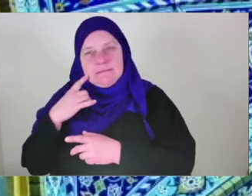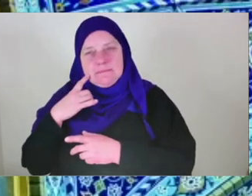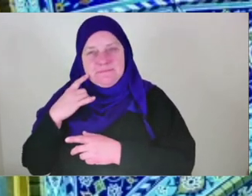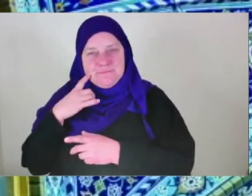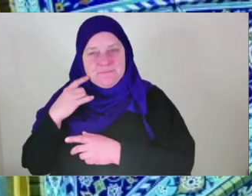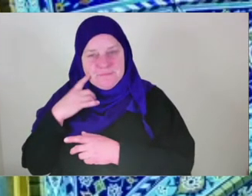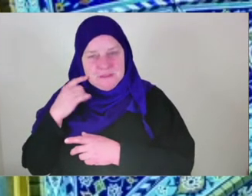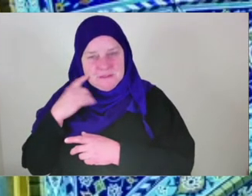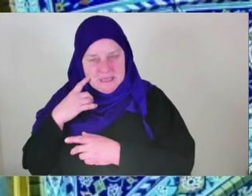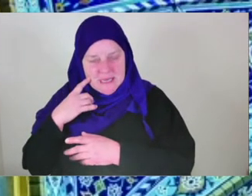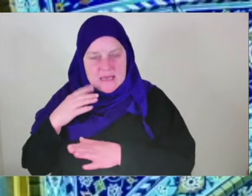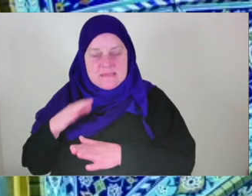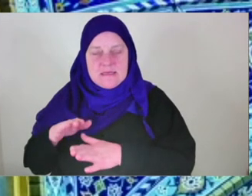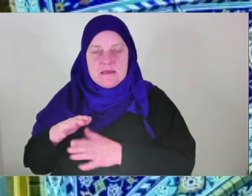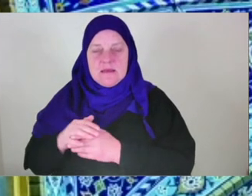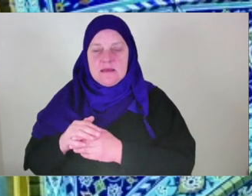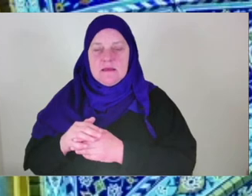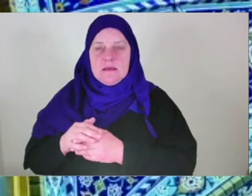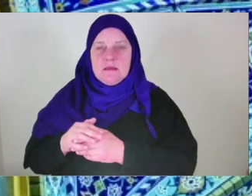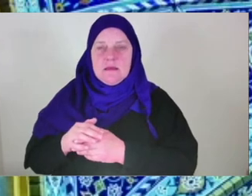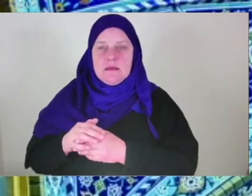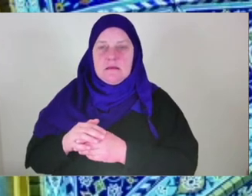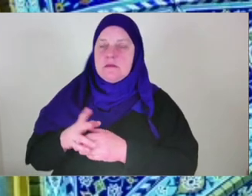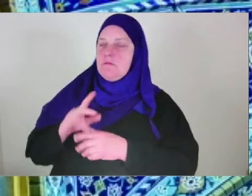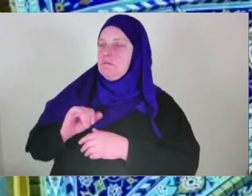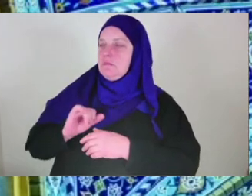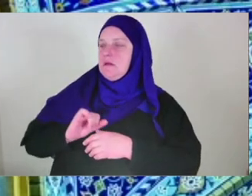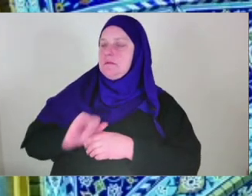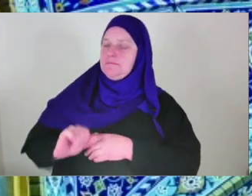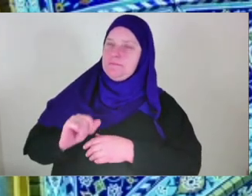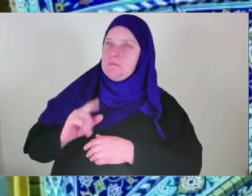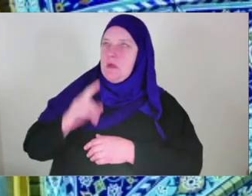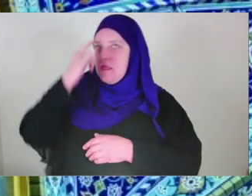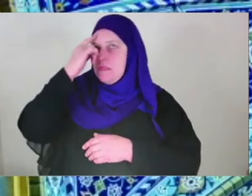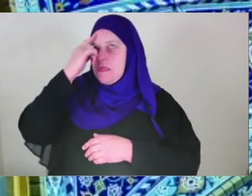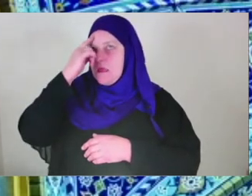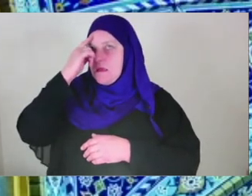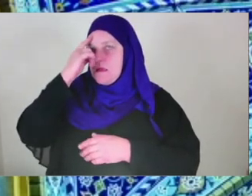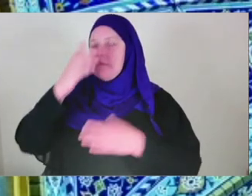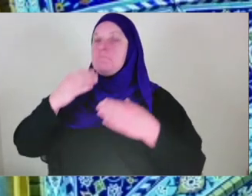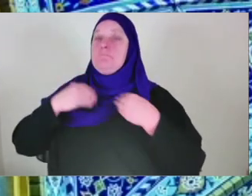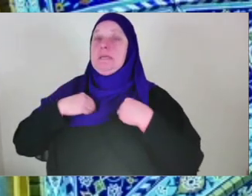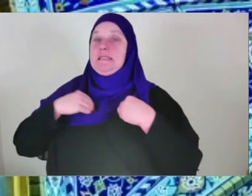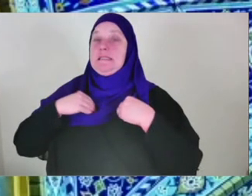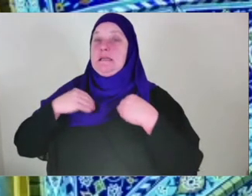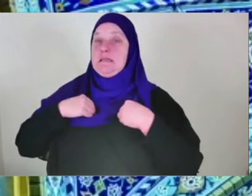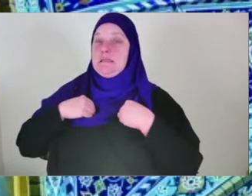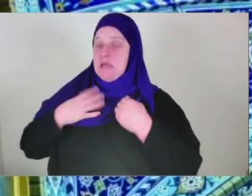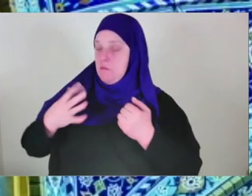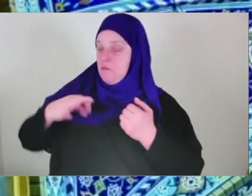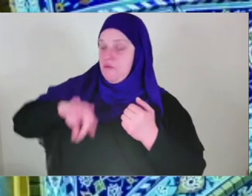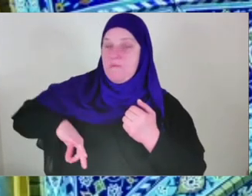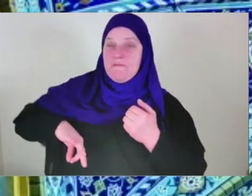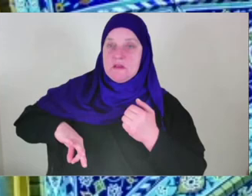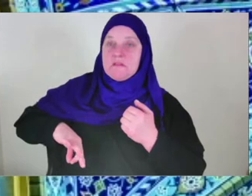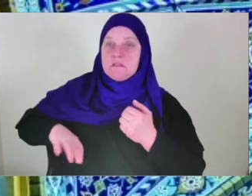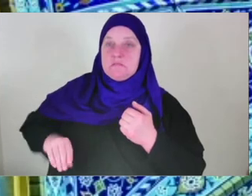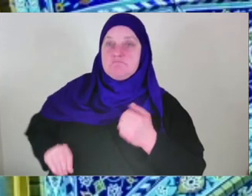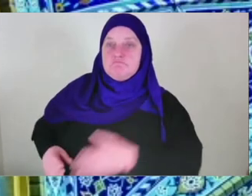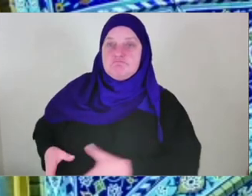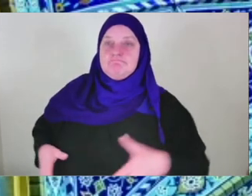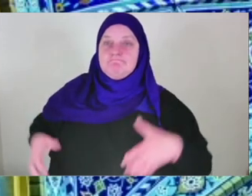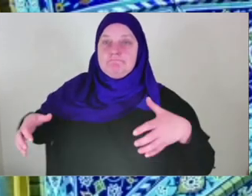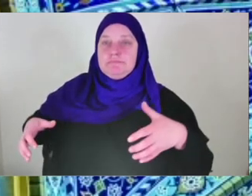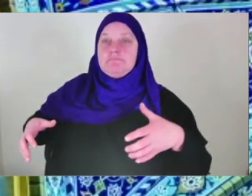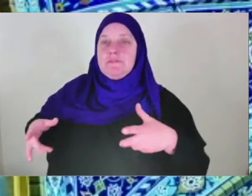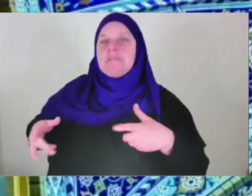the capital of your business as well. But other maraji, they say it's mustahab. Usually his followers, they go to other